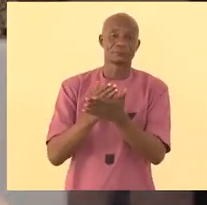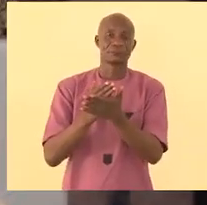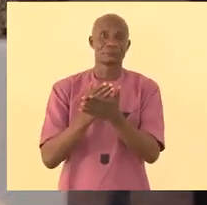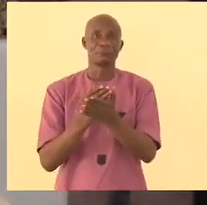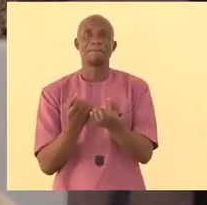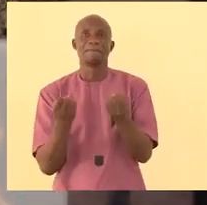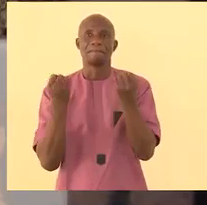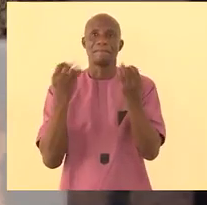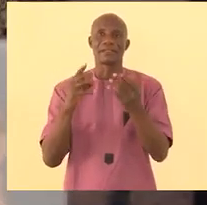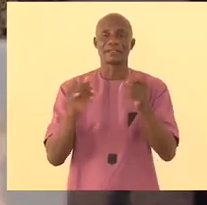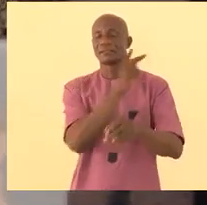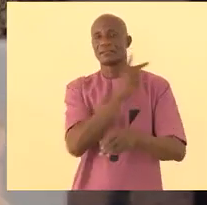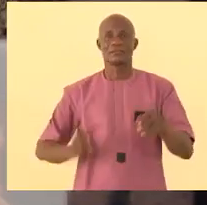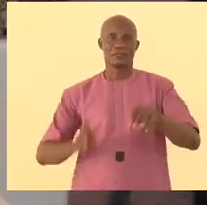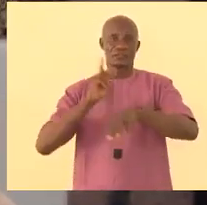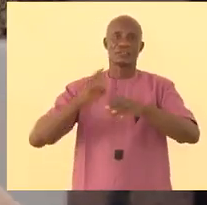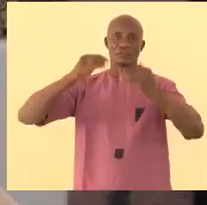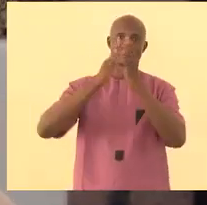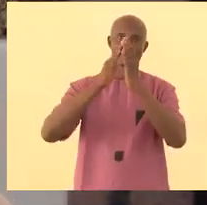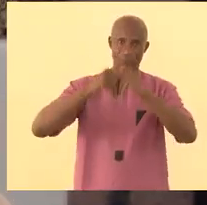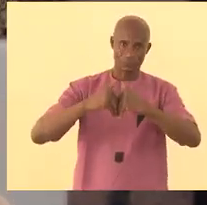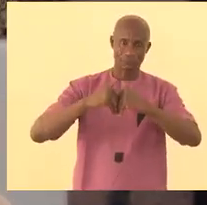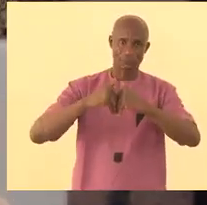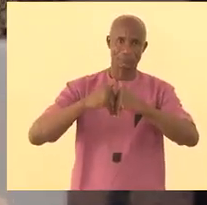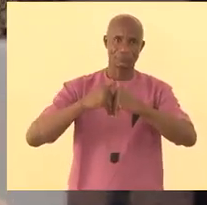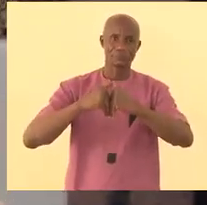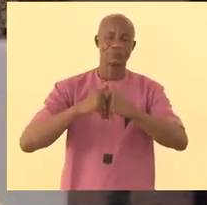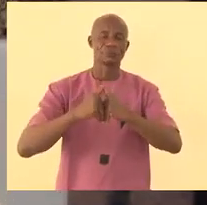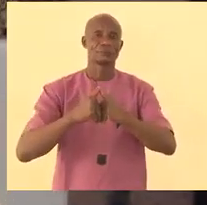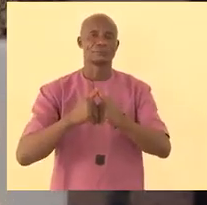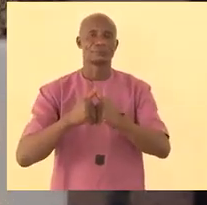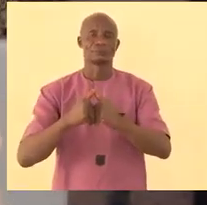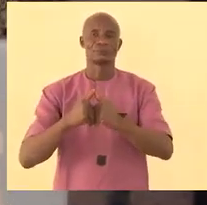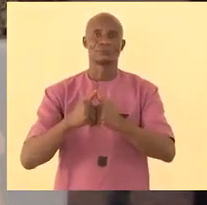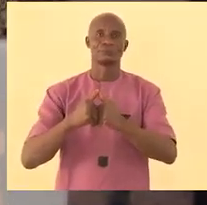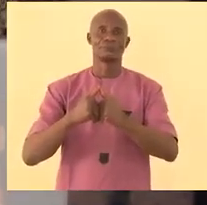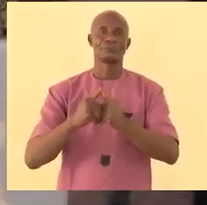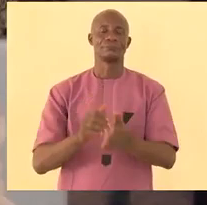Empires had collapsed, territories gained and lost.